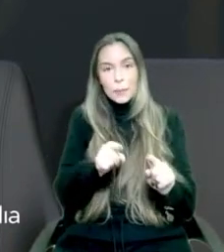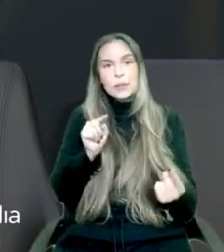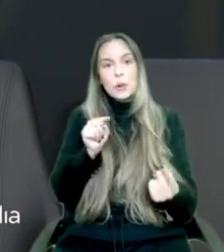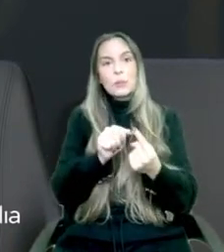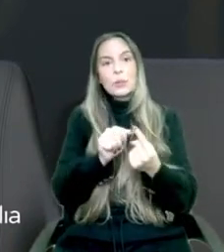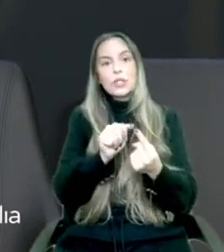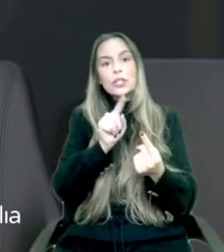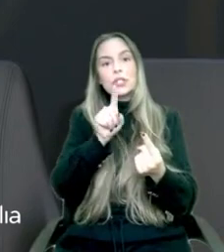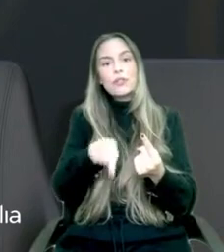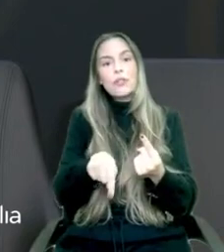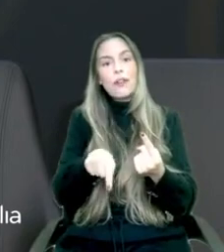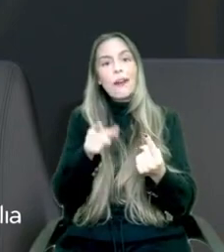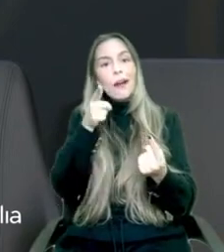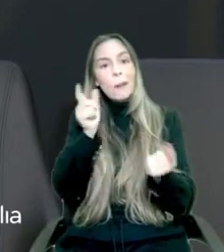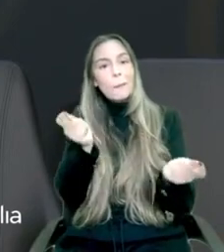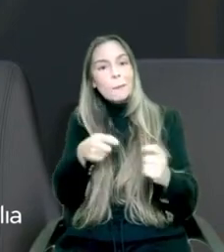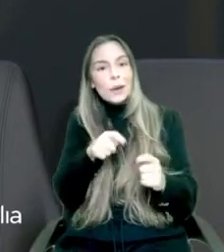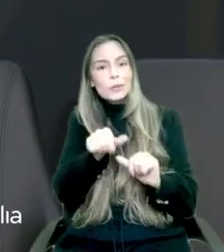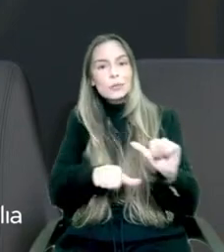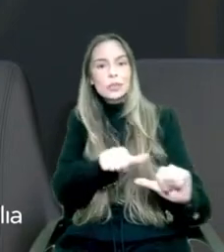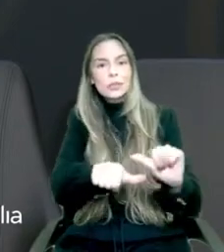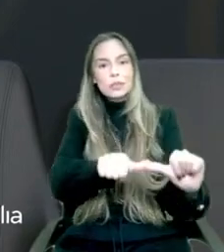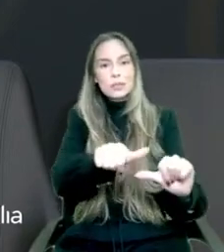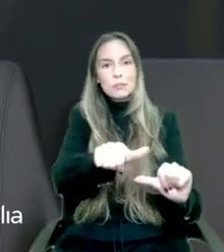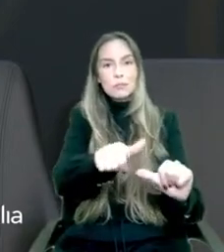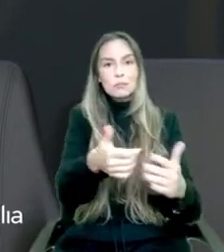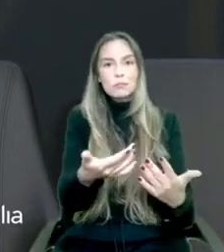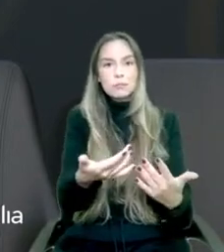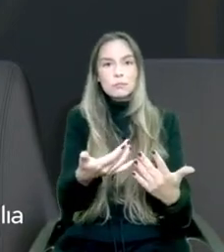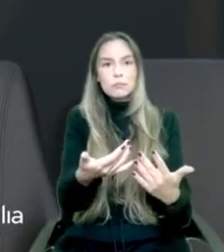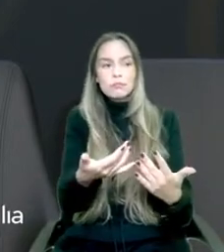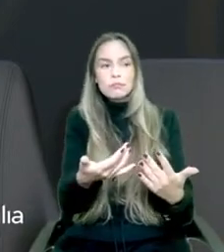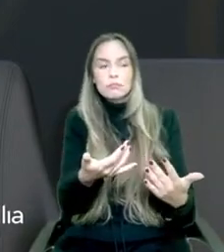to deal with change. So